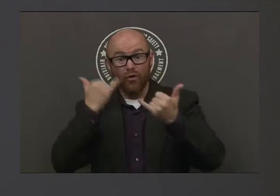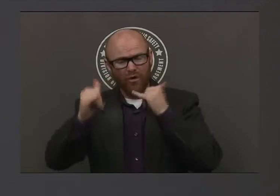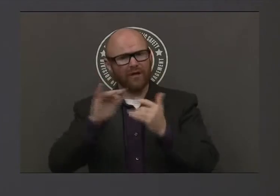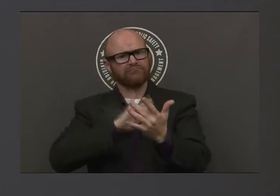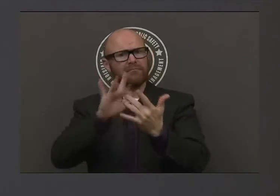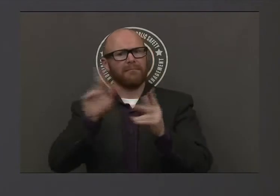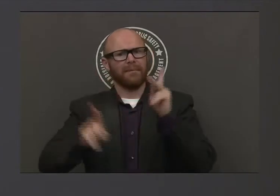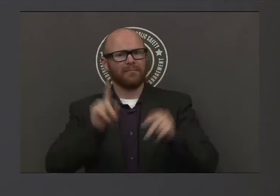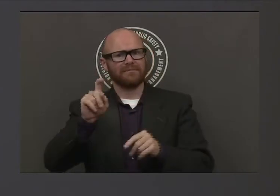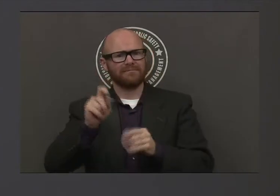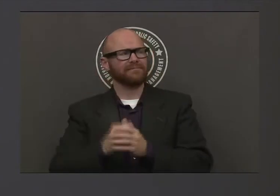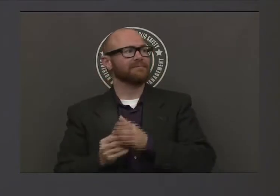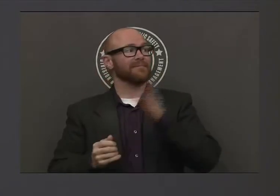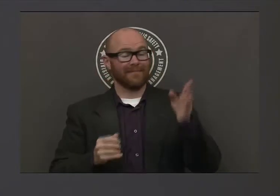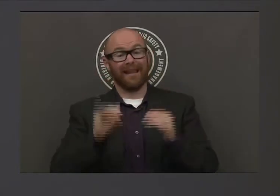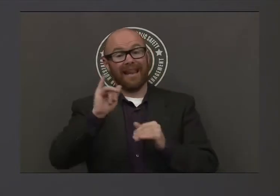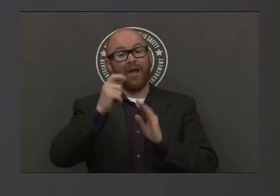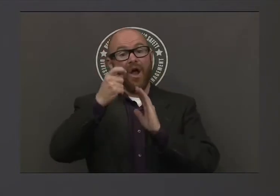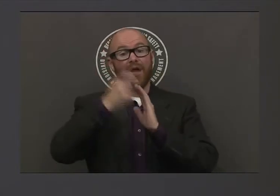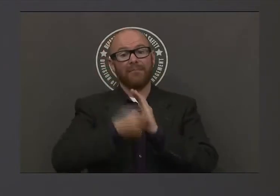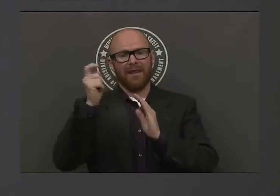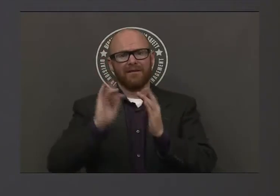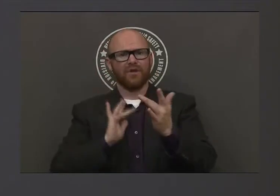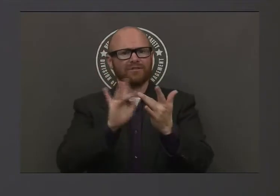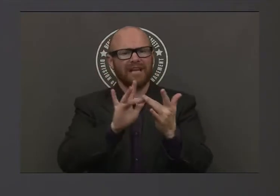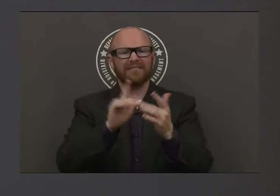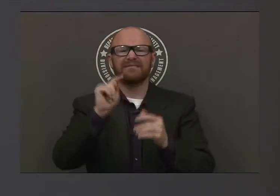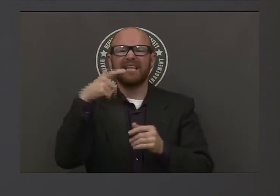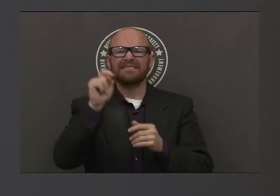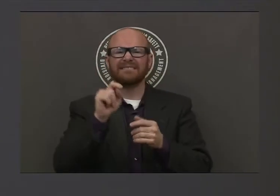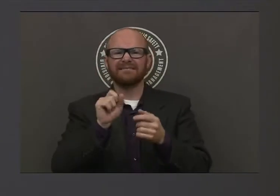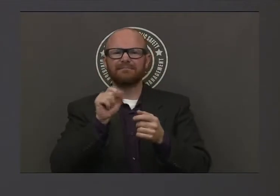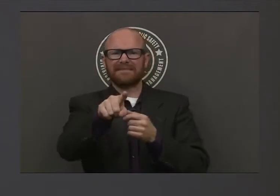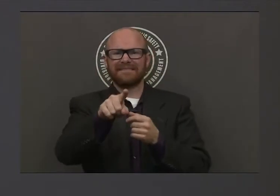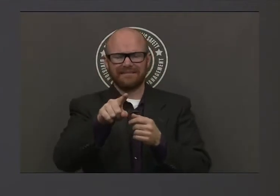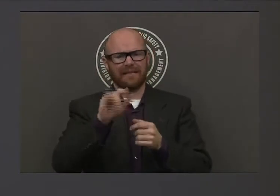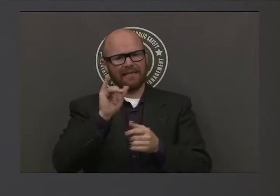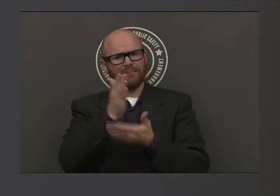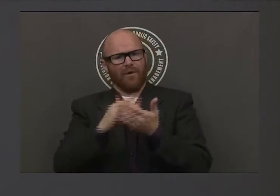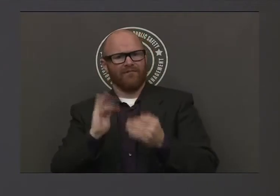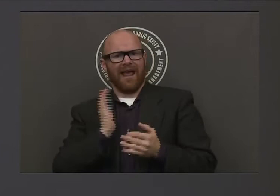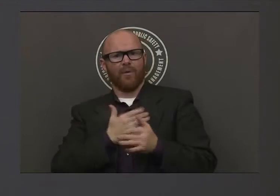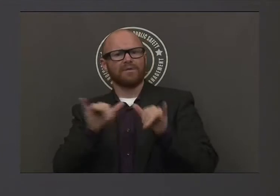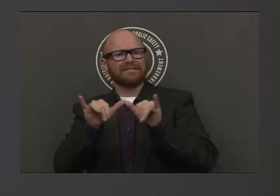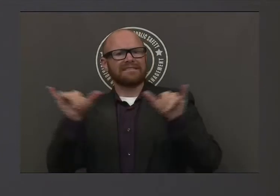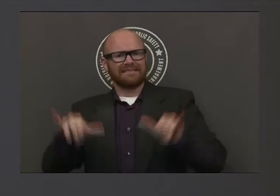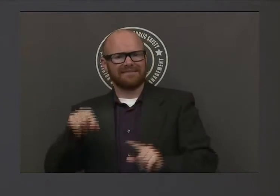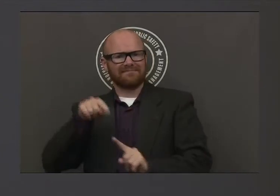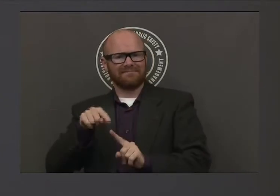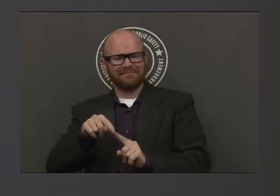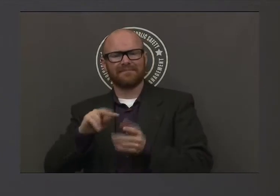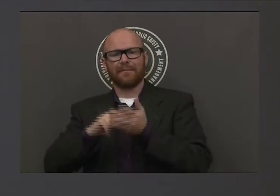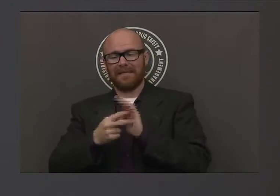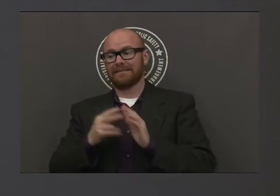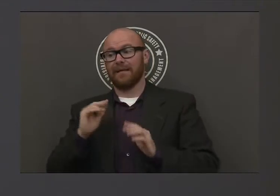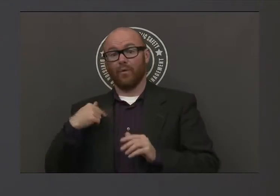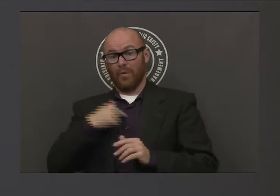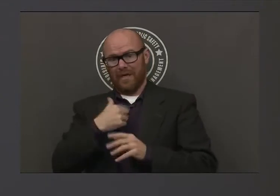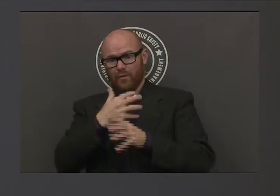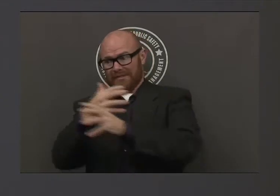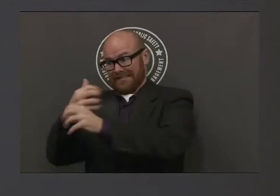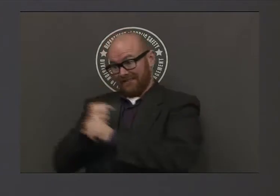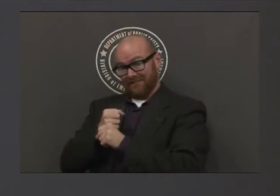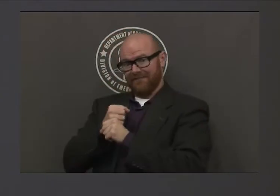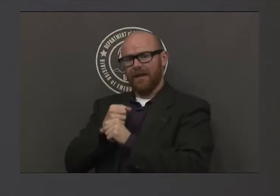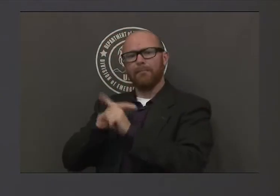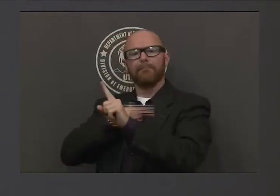Sure. So the automatic contact tracing is part of our existing surveillance system infrastructure. It's giving our surveillance system in-house the